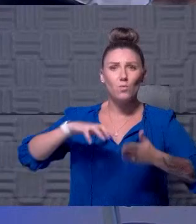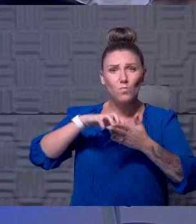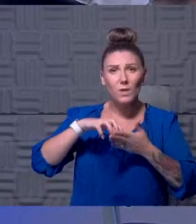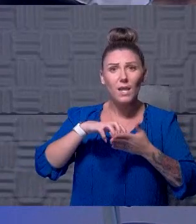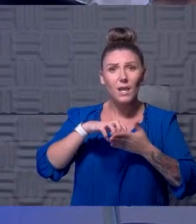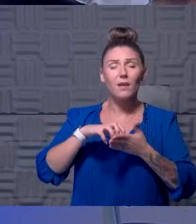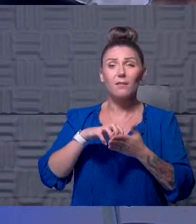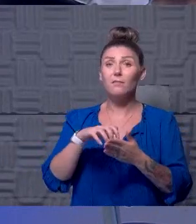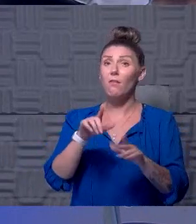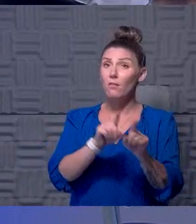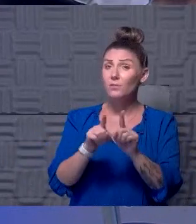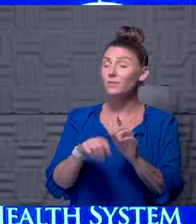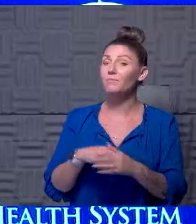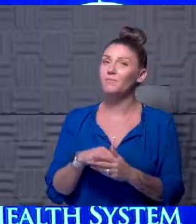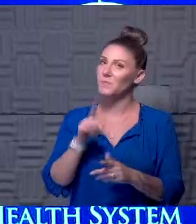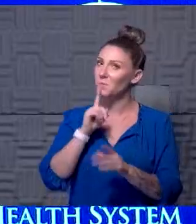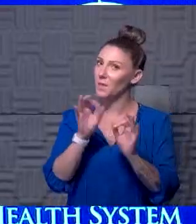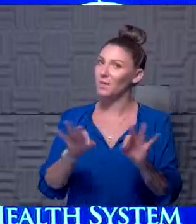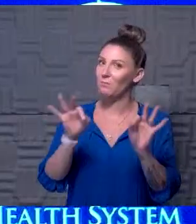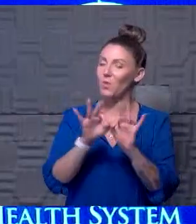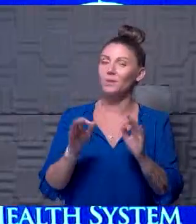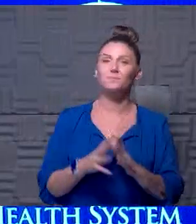Yeah, it is so important. You know,